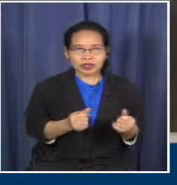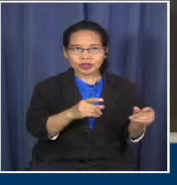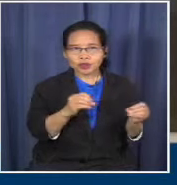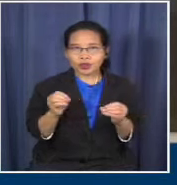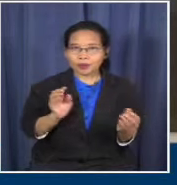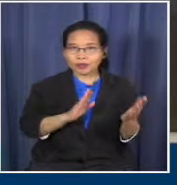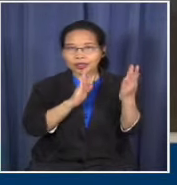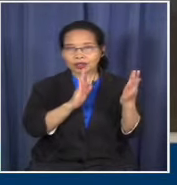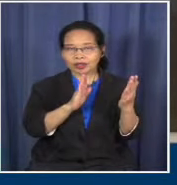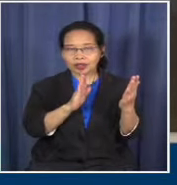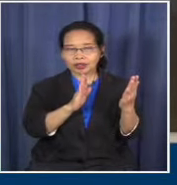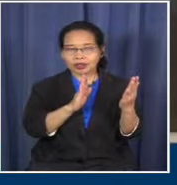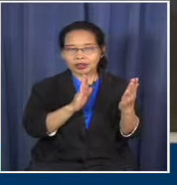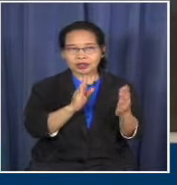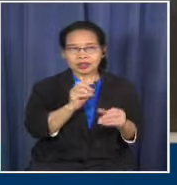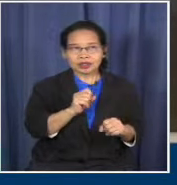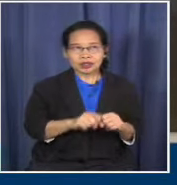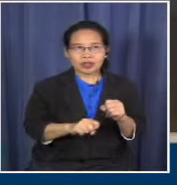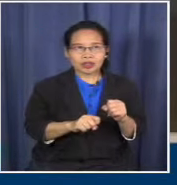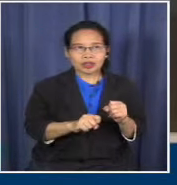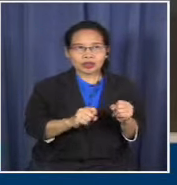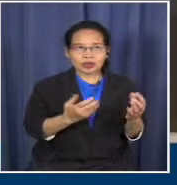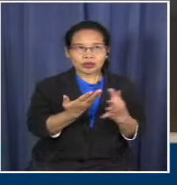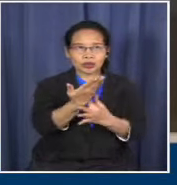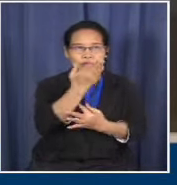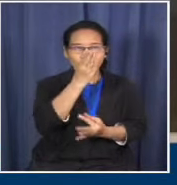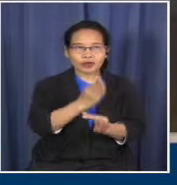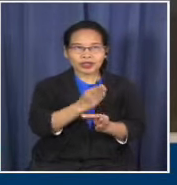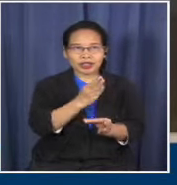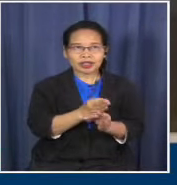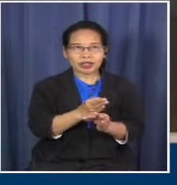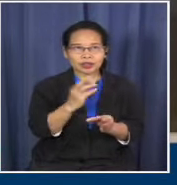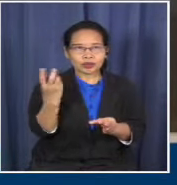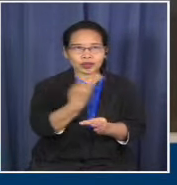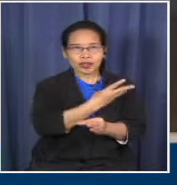were not made of things which do appear.